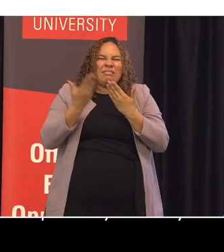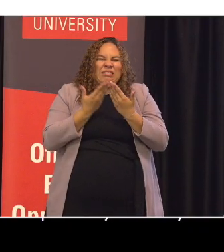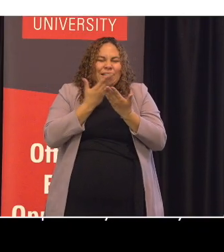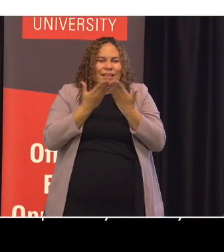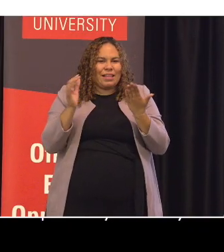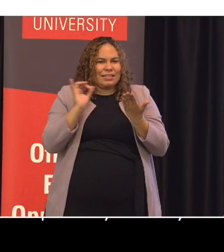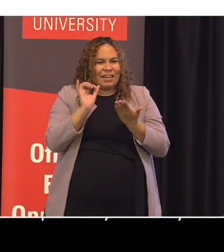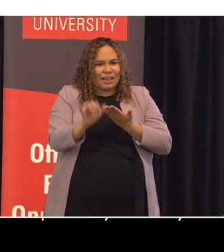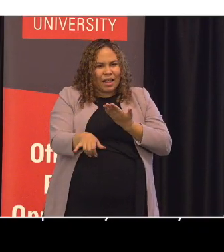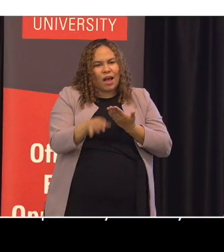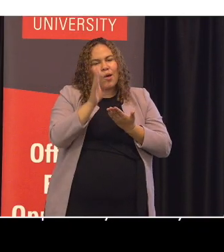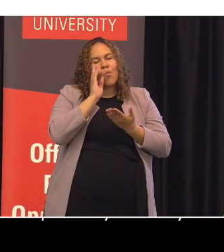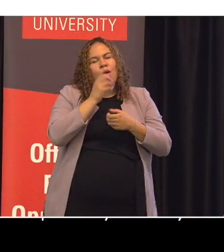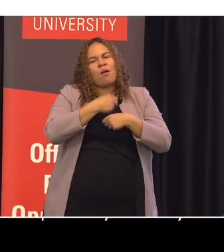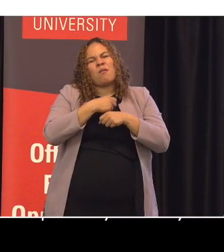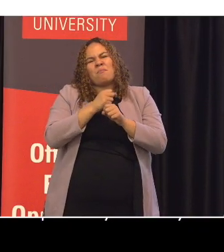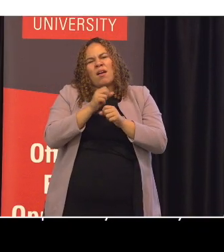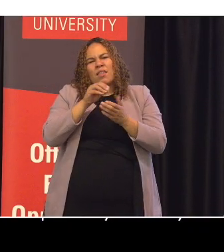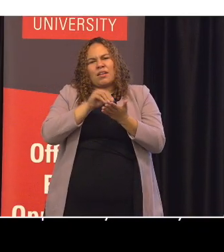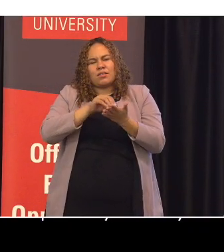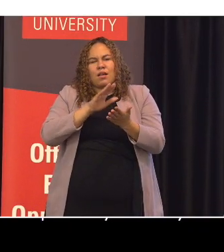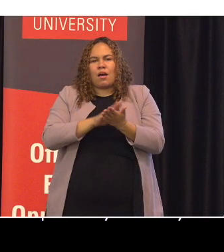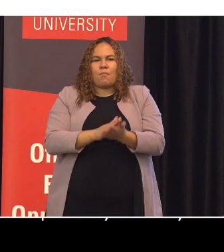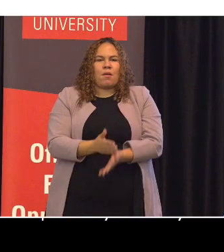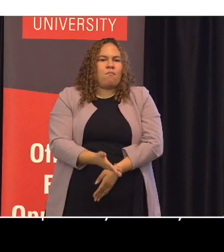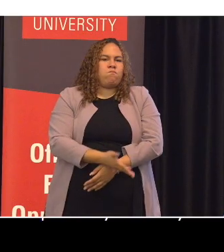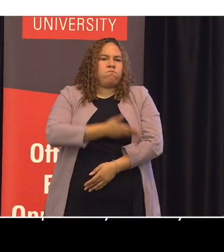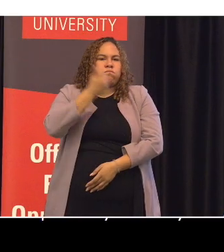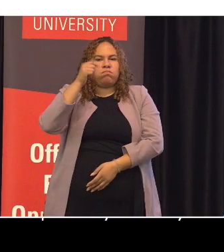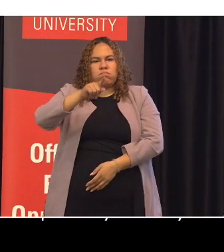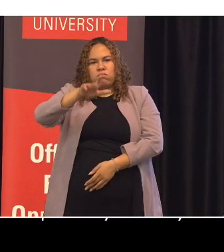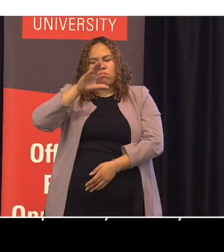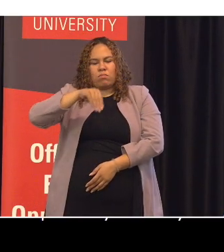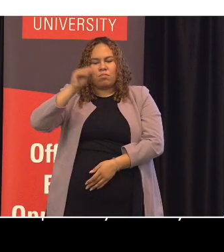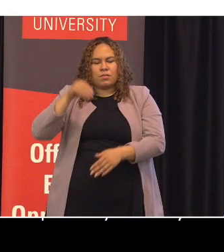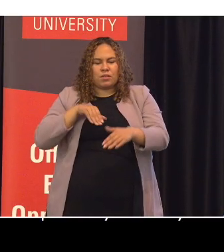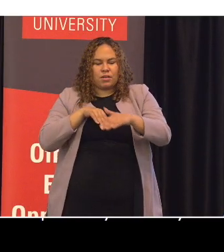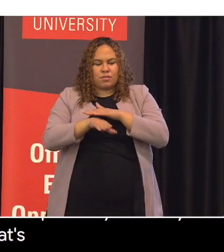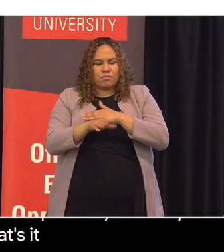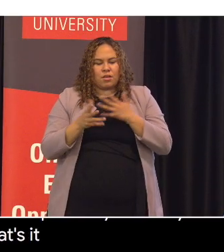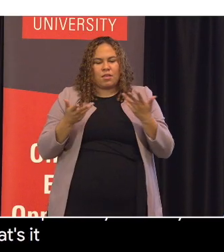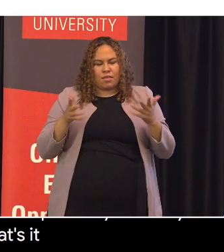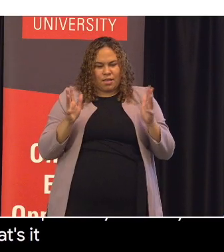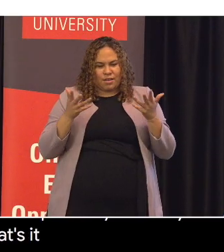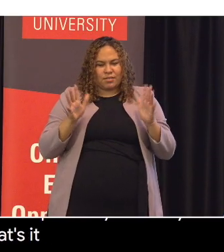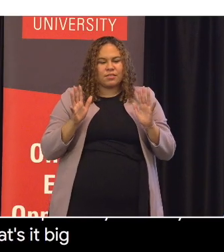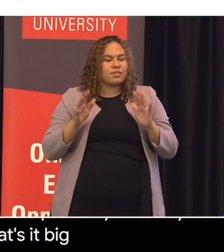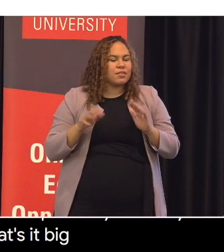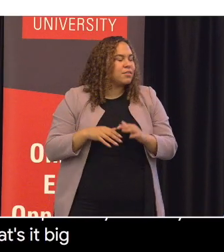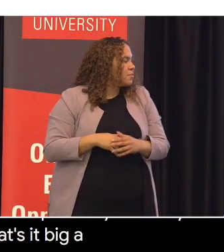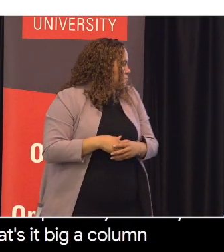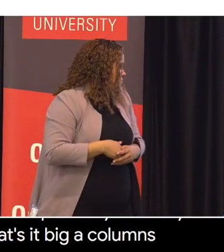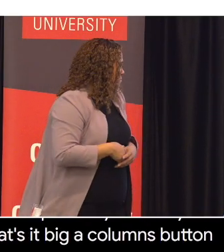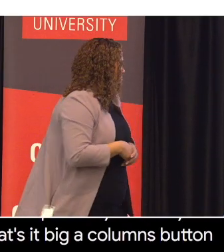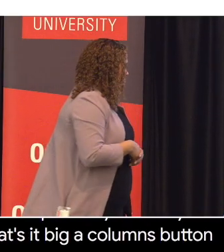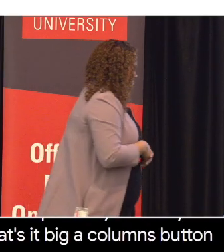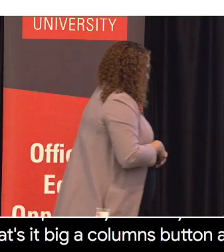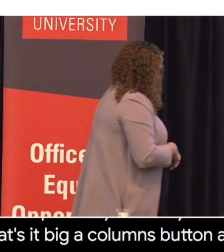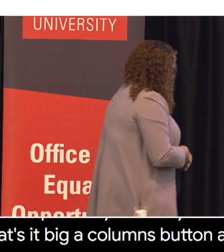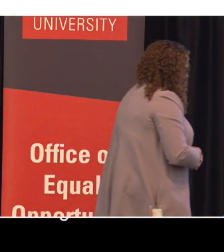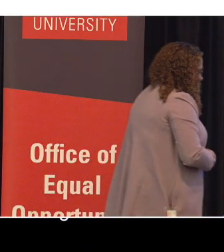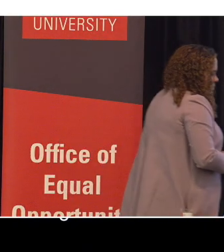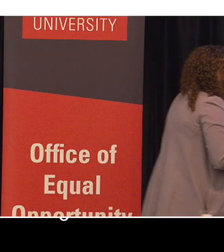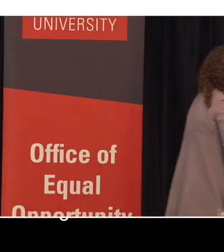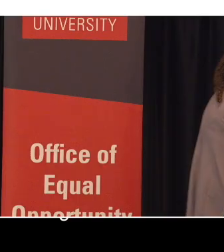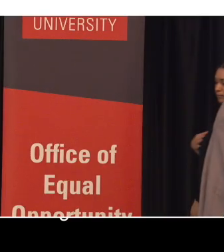that that would have made that document 100% accessible. That's it. A columns button and the